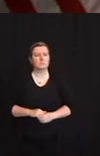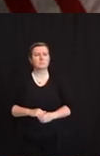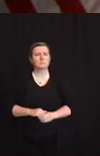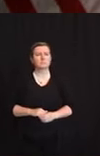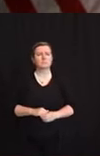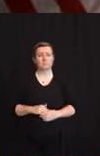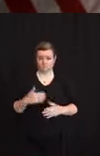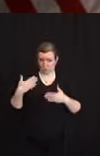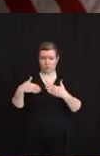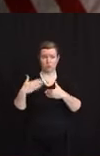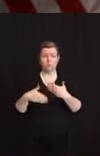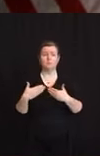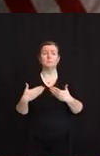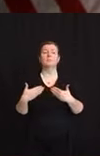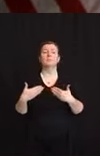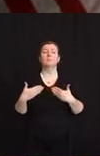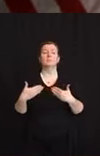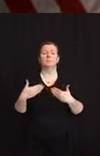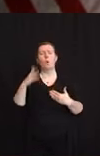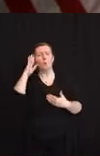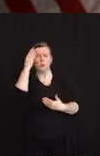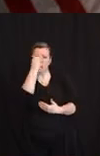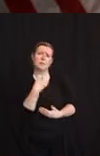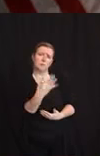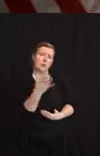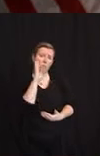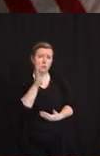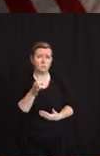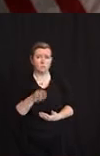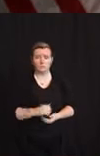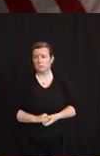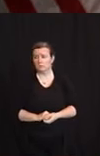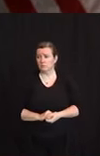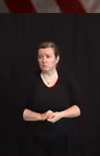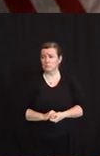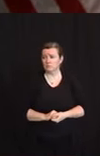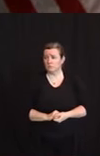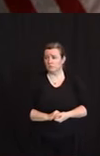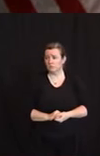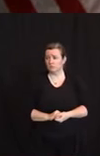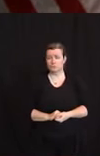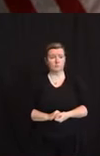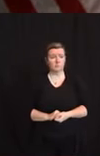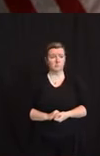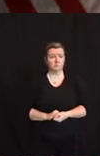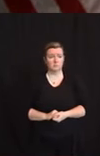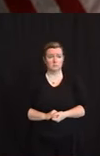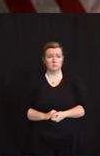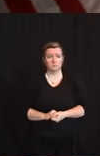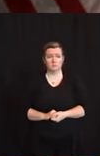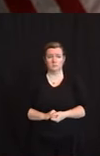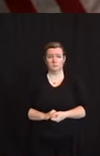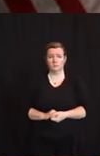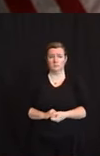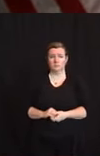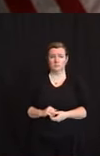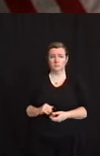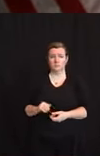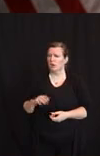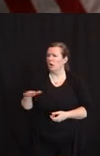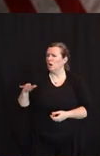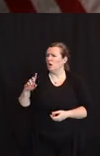the results. We'll let you know what those are. Judy, anything on testing generally, vulnerable, our partnerships, the VA nurses and